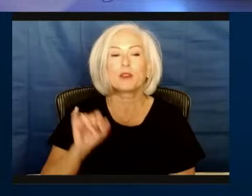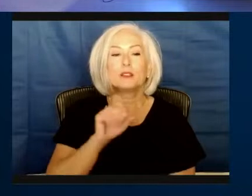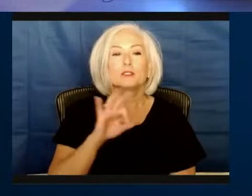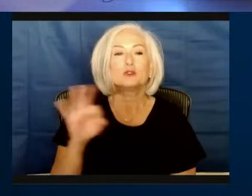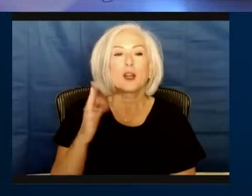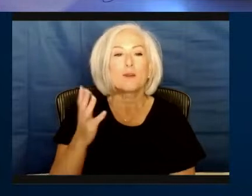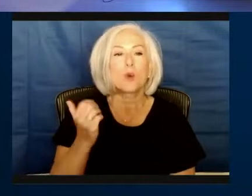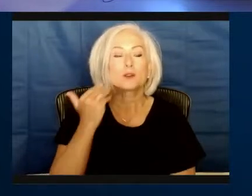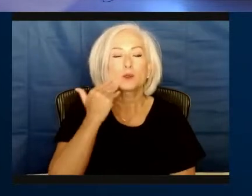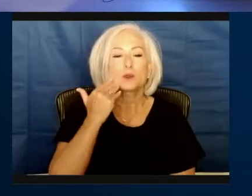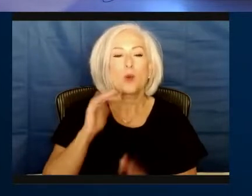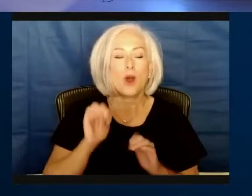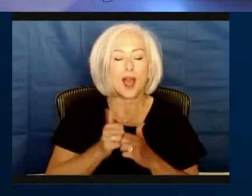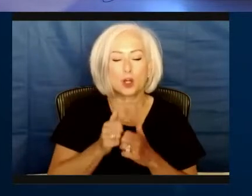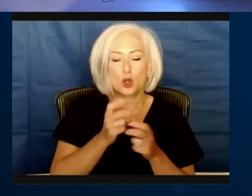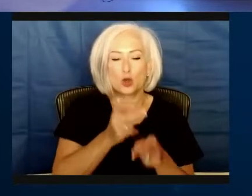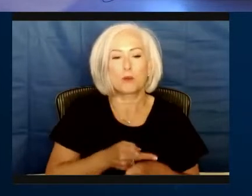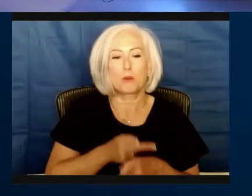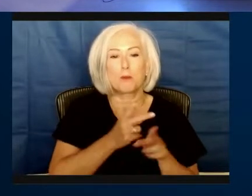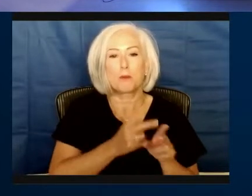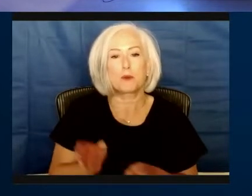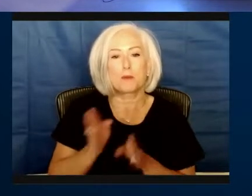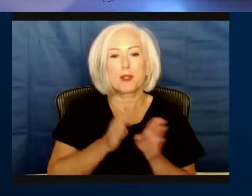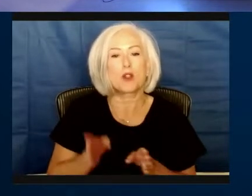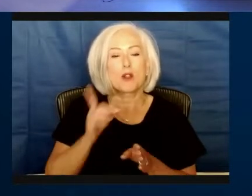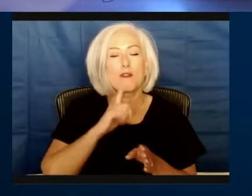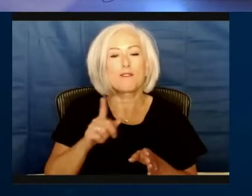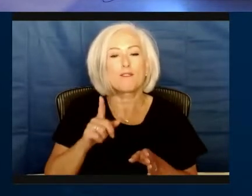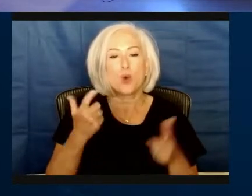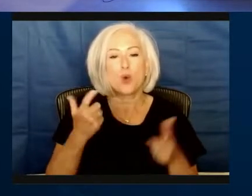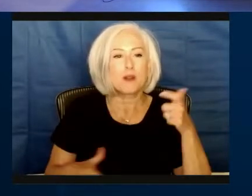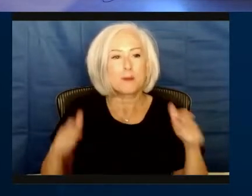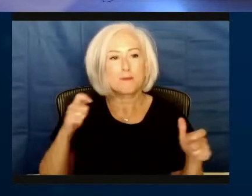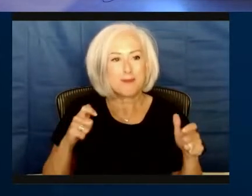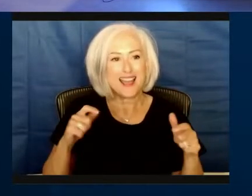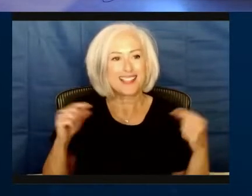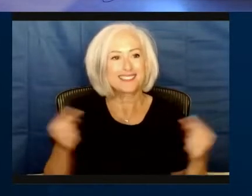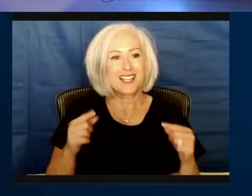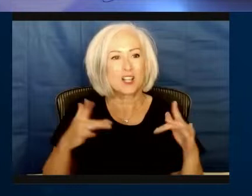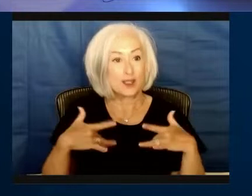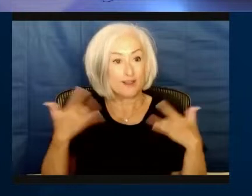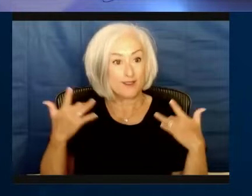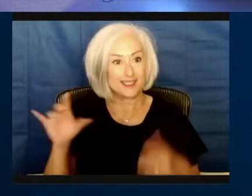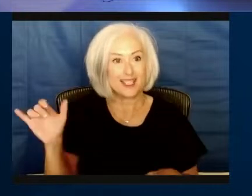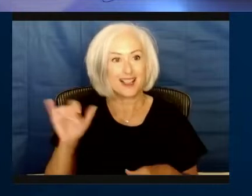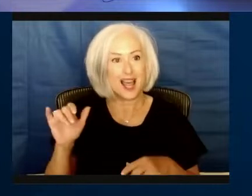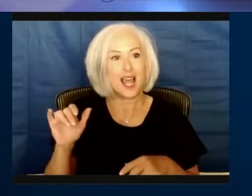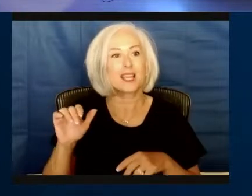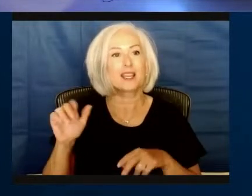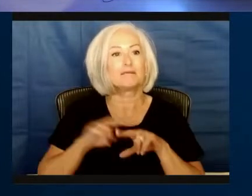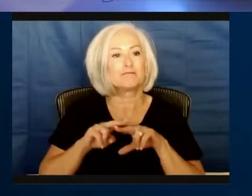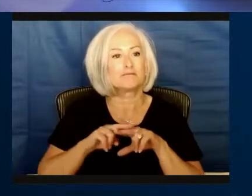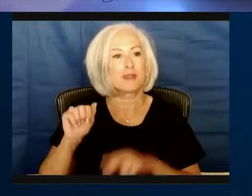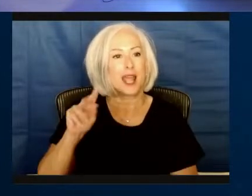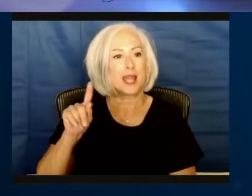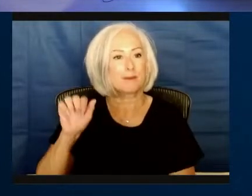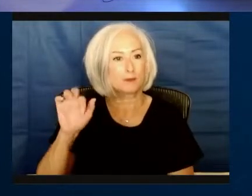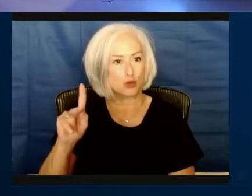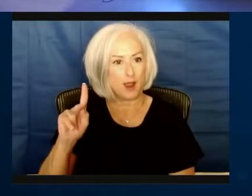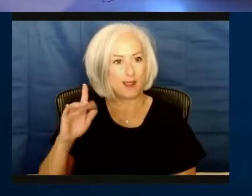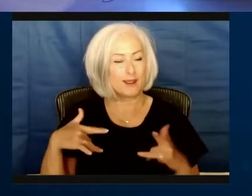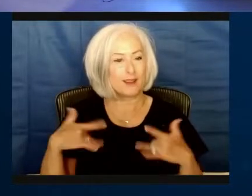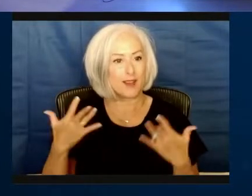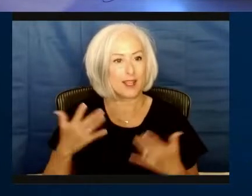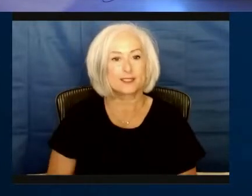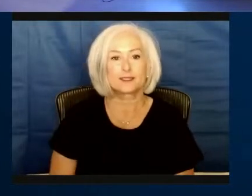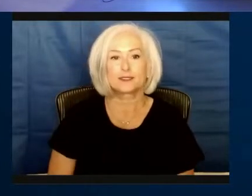for mass casualty events like the deadly Amtrak derailment? That's a great question. I'm wondering the same